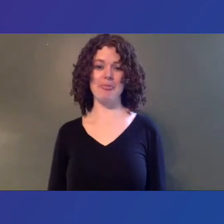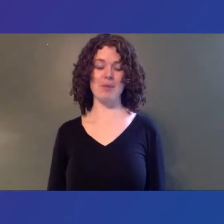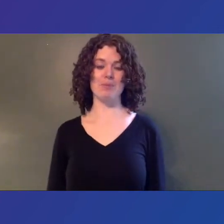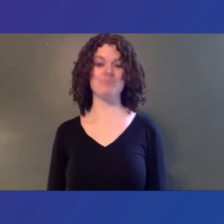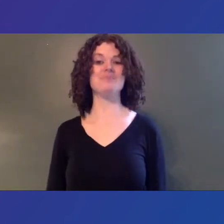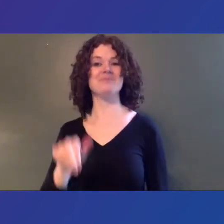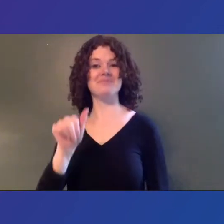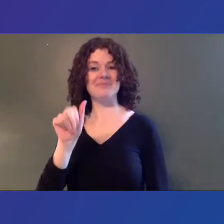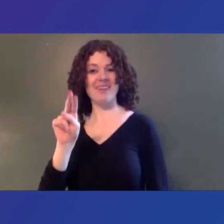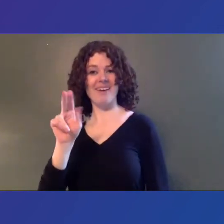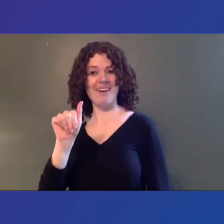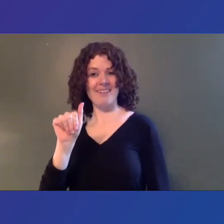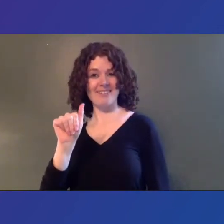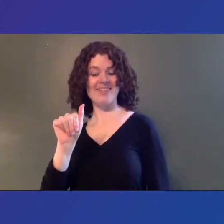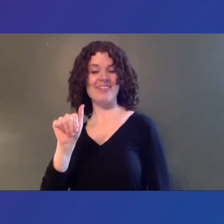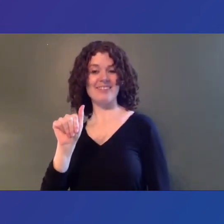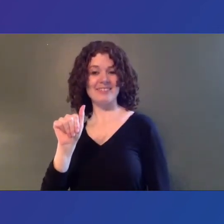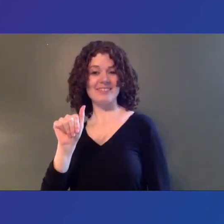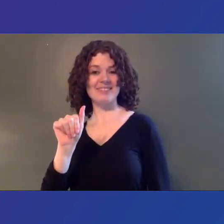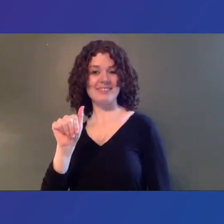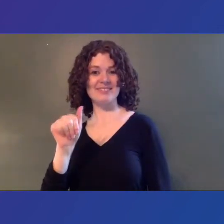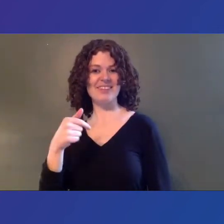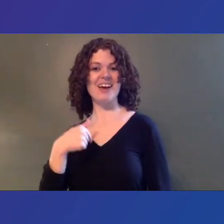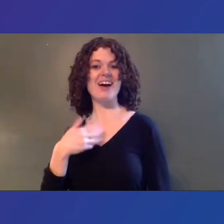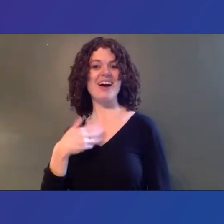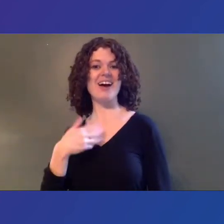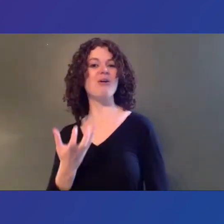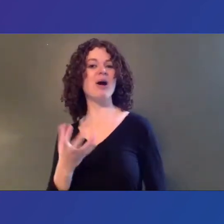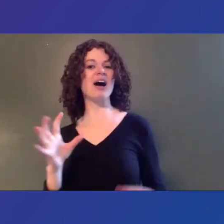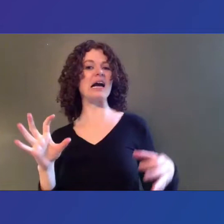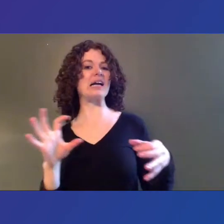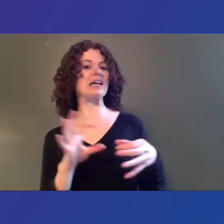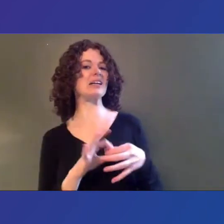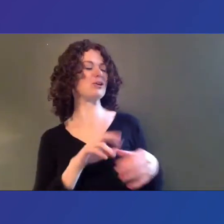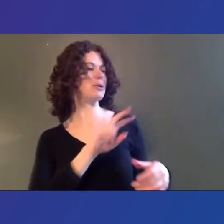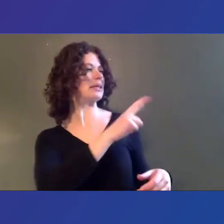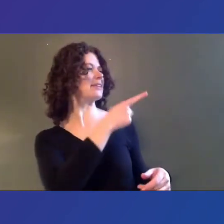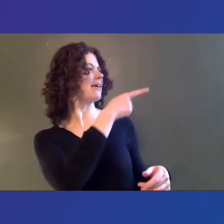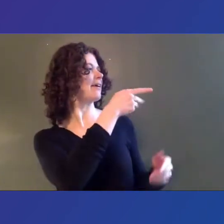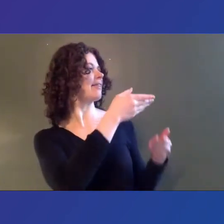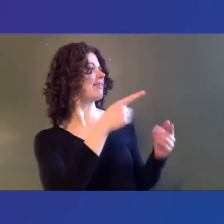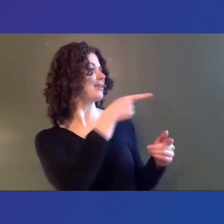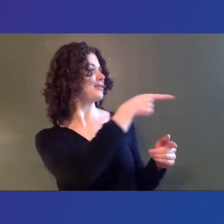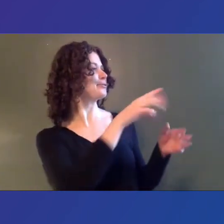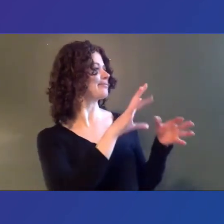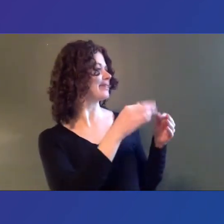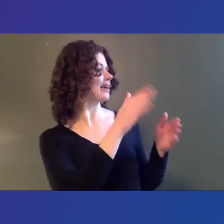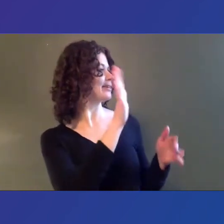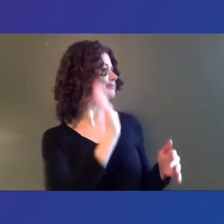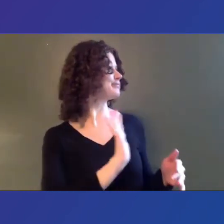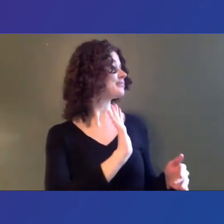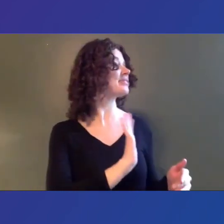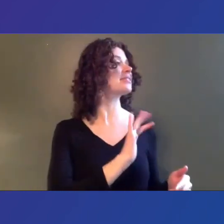Sana, and I was gonna actually go back for a second to what you said before about that, you know, being in a state of confusion,